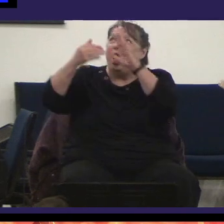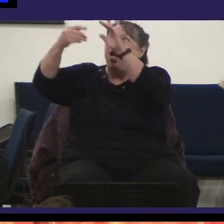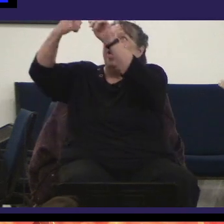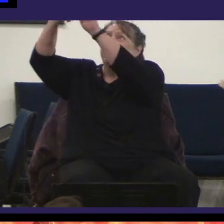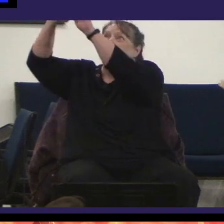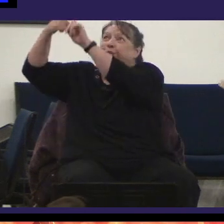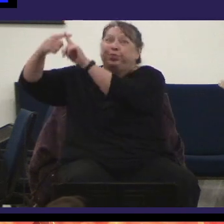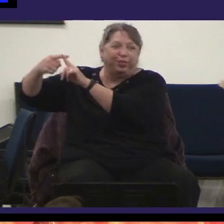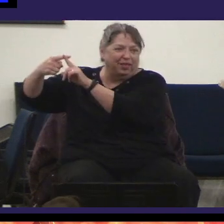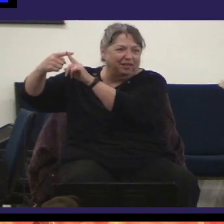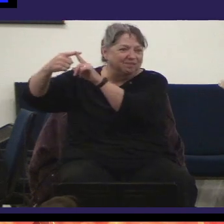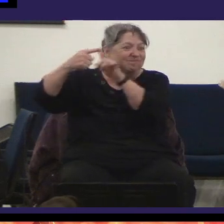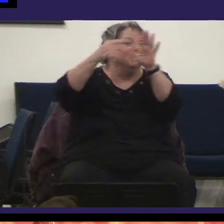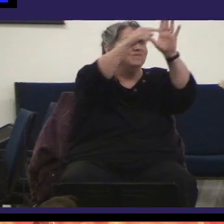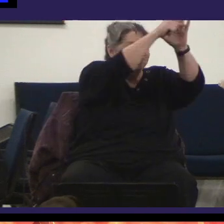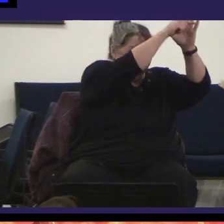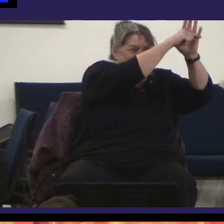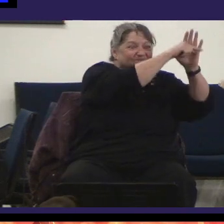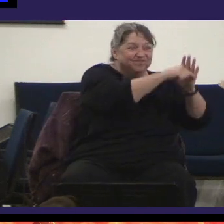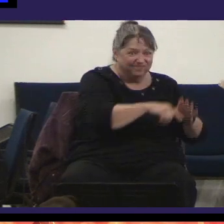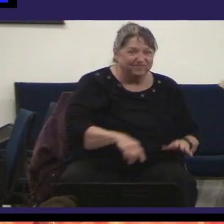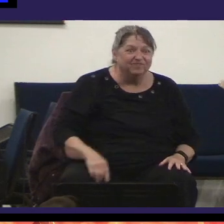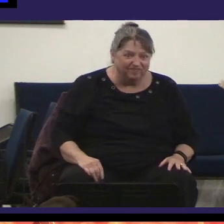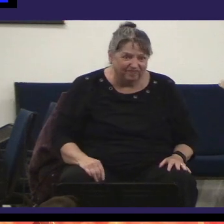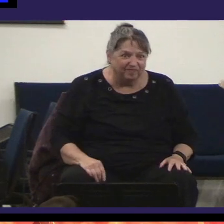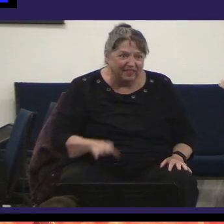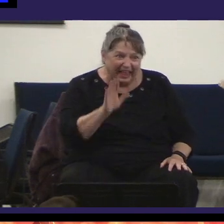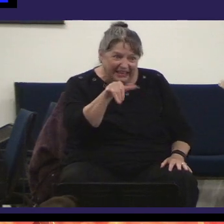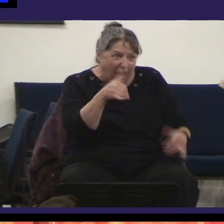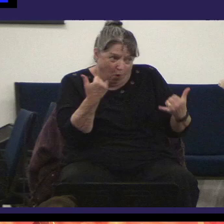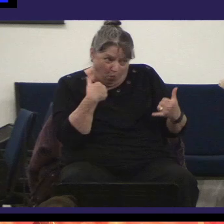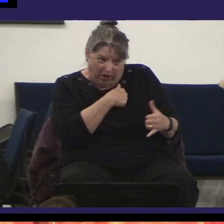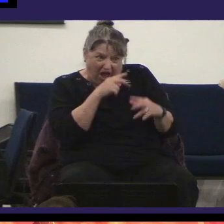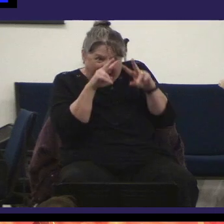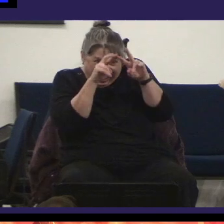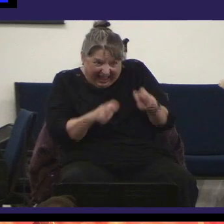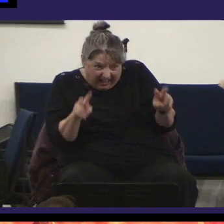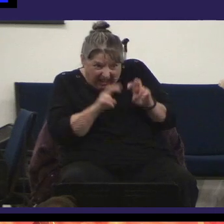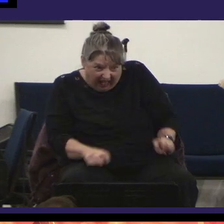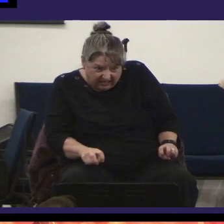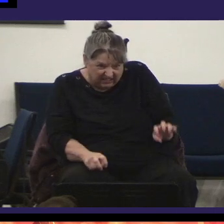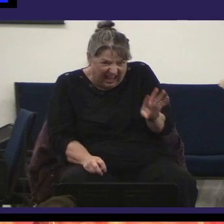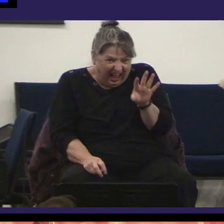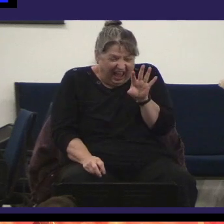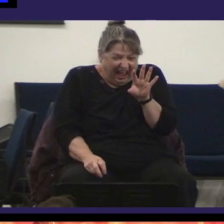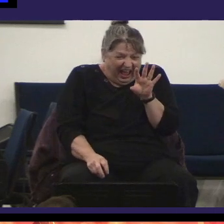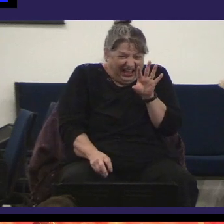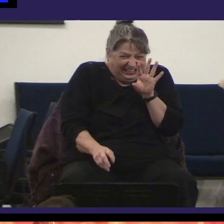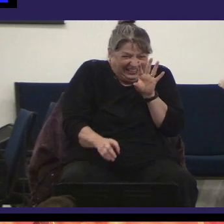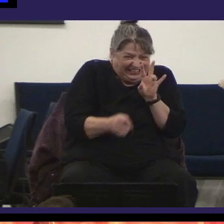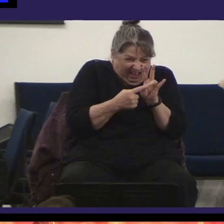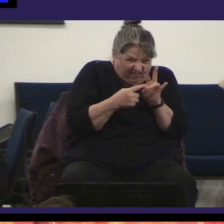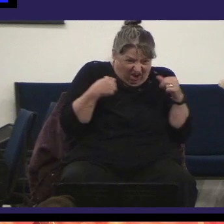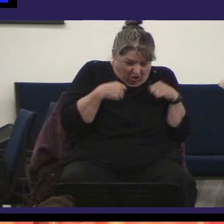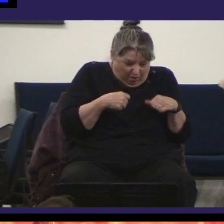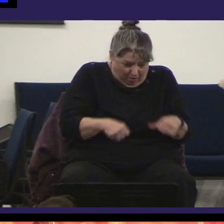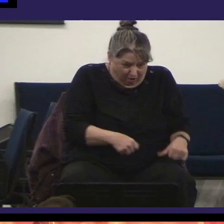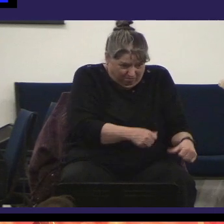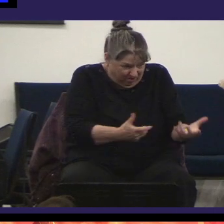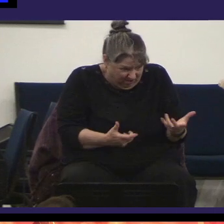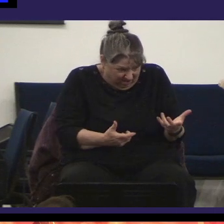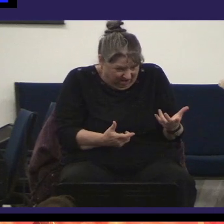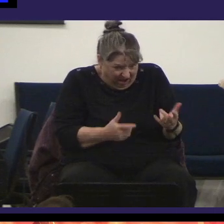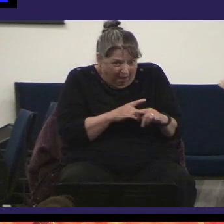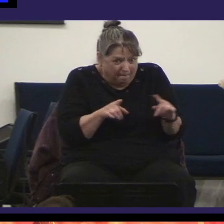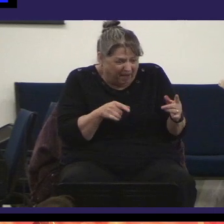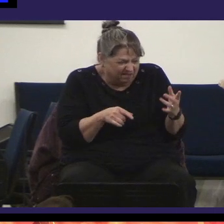armor that God has provided for us. We're going to touch on these three pieces that he's made available for you and for me. And he